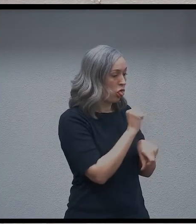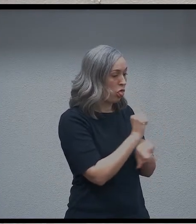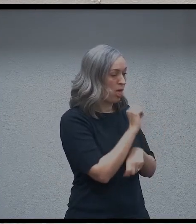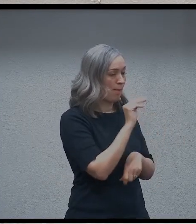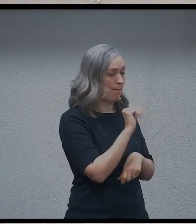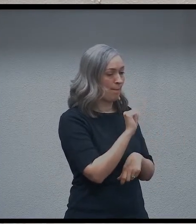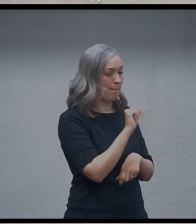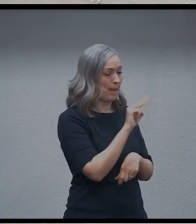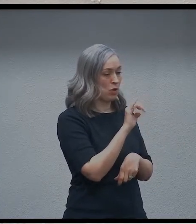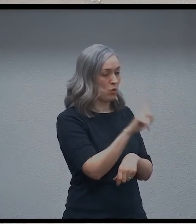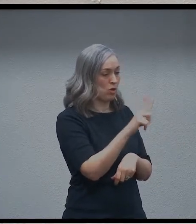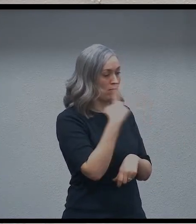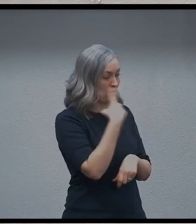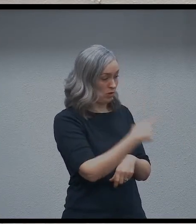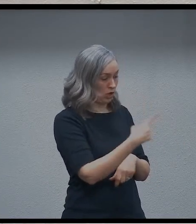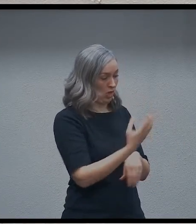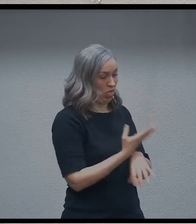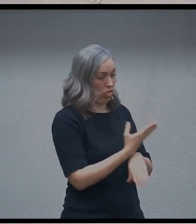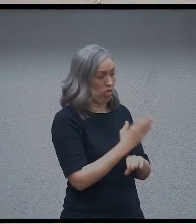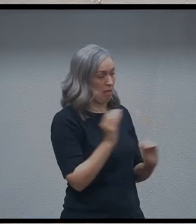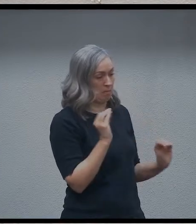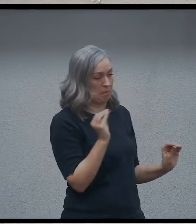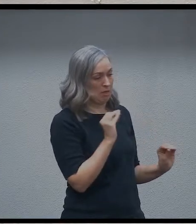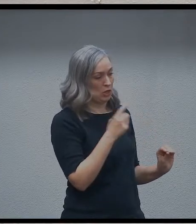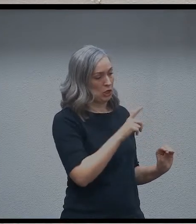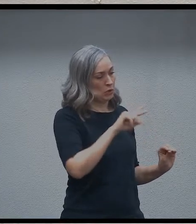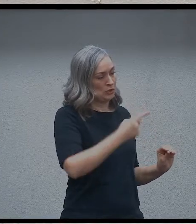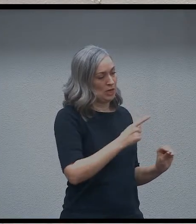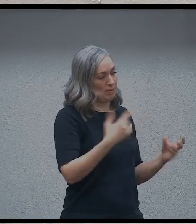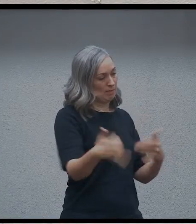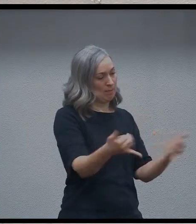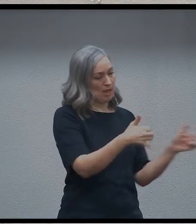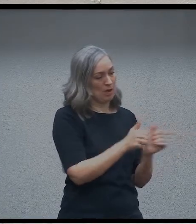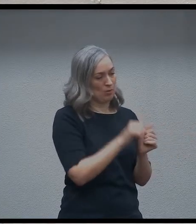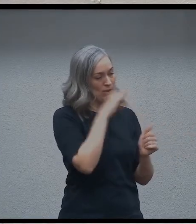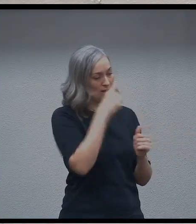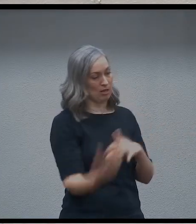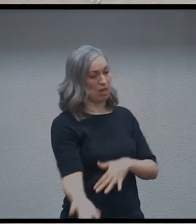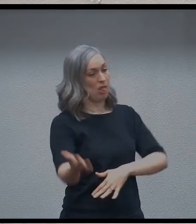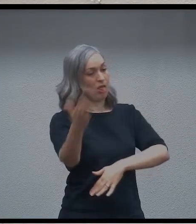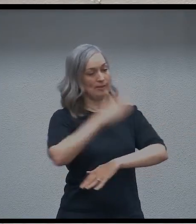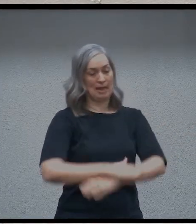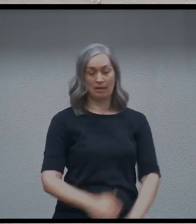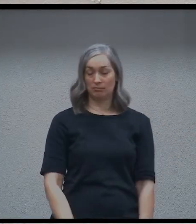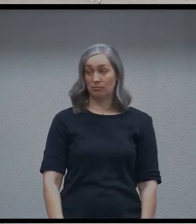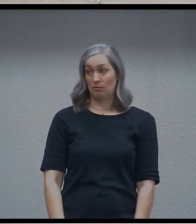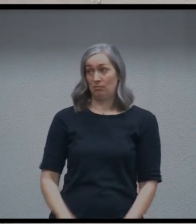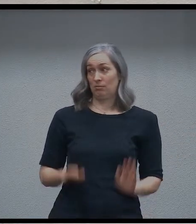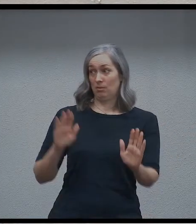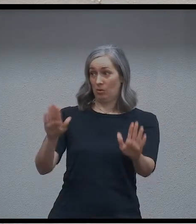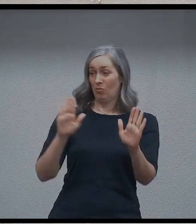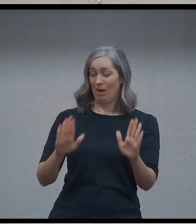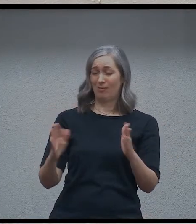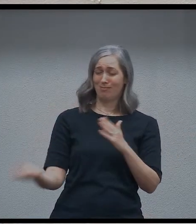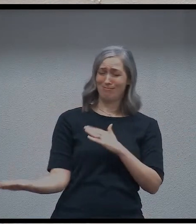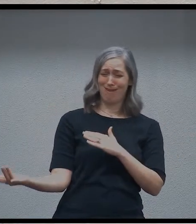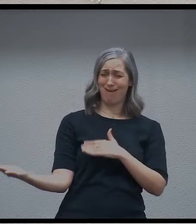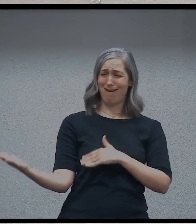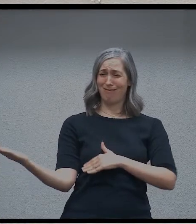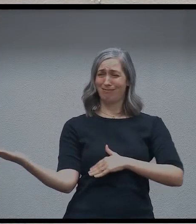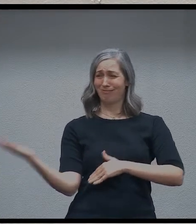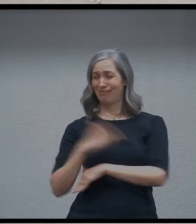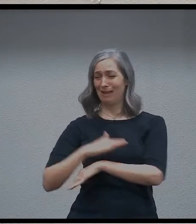sweet. Sounds like a great time. So that's what we did. We spent time with the kids almost a whole day. And